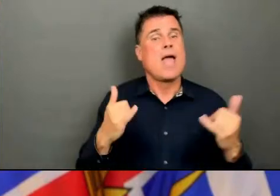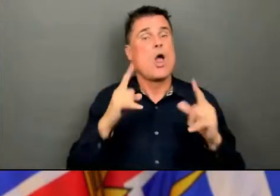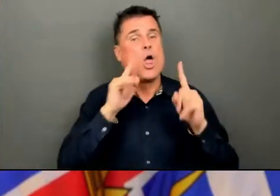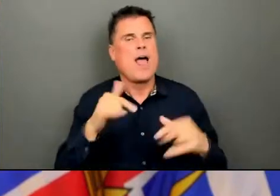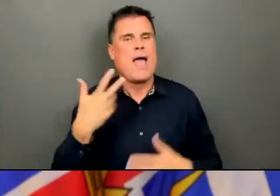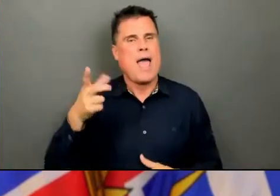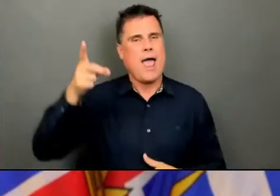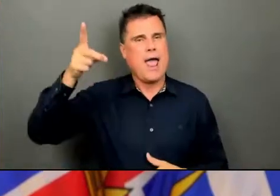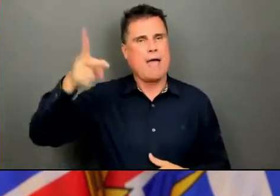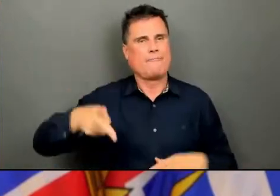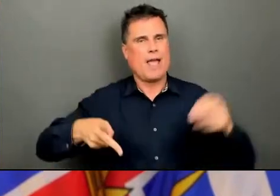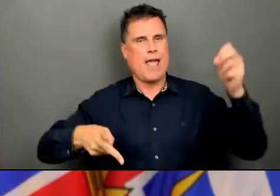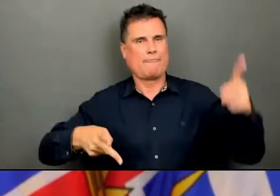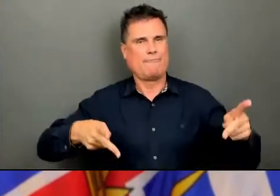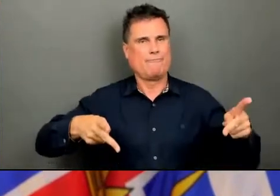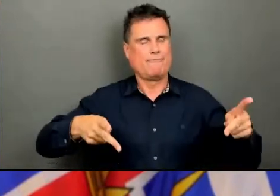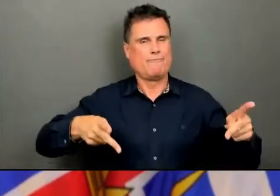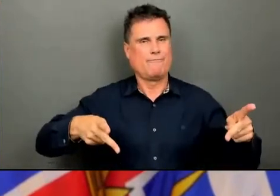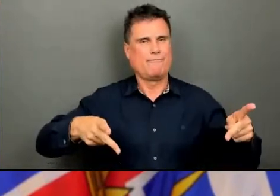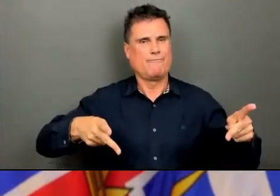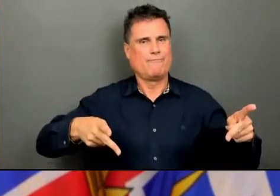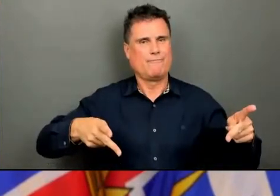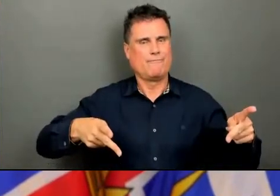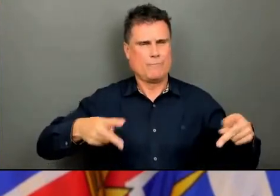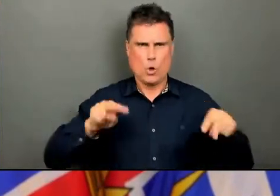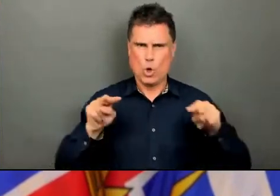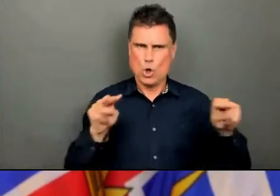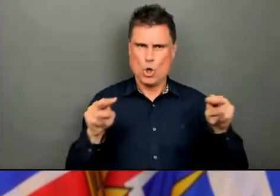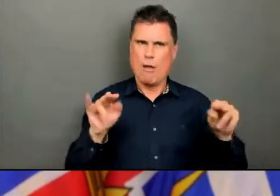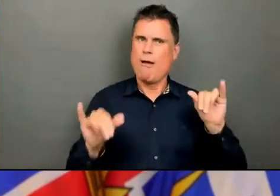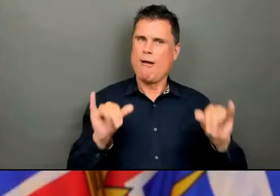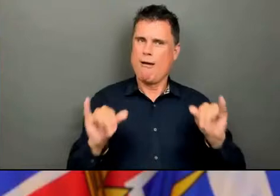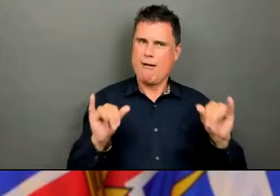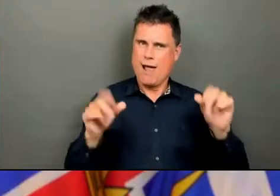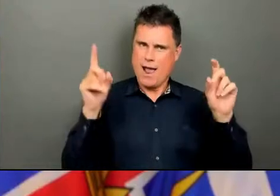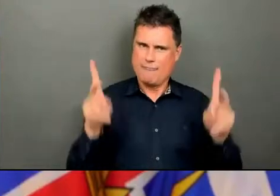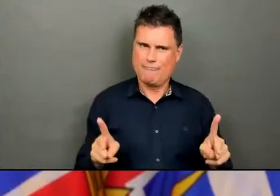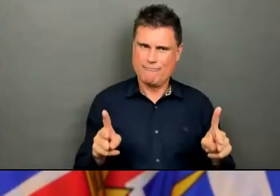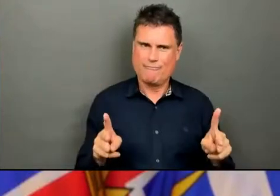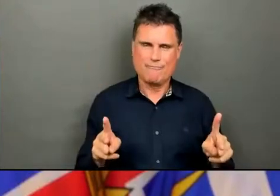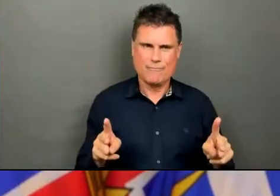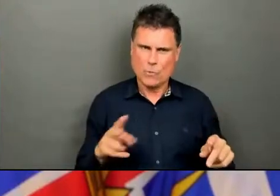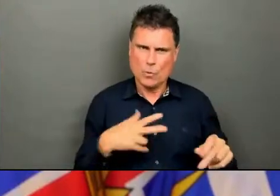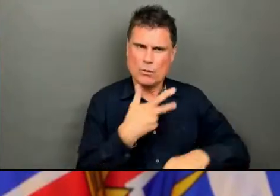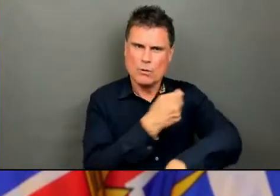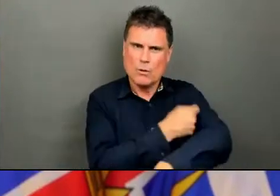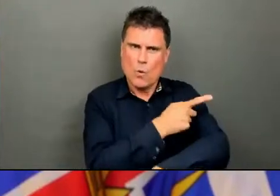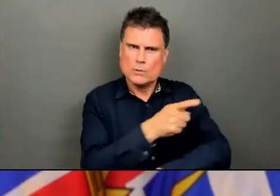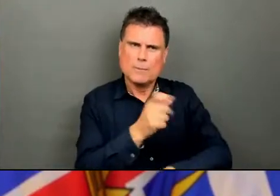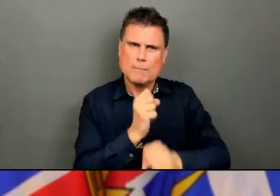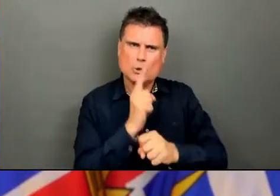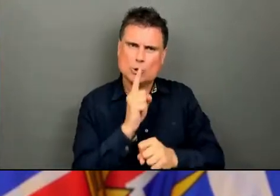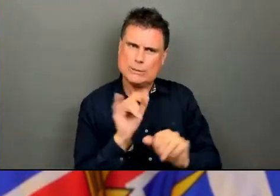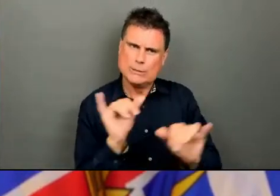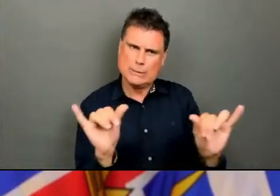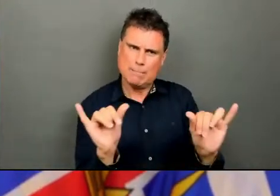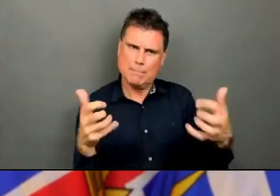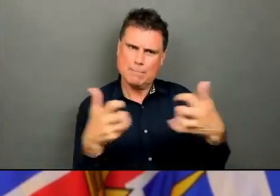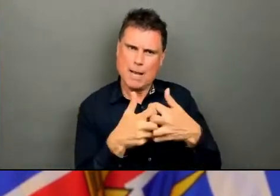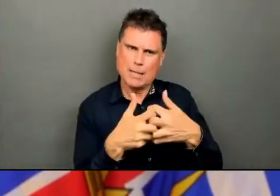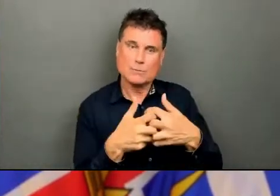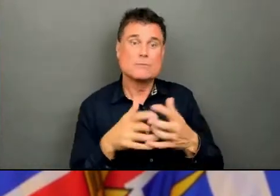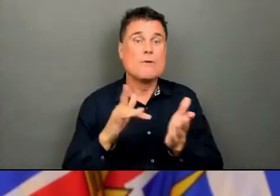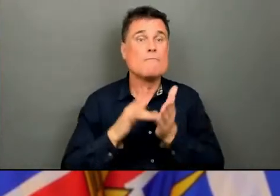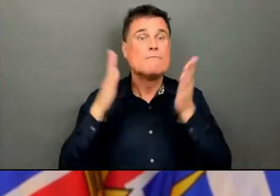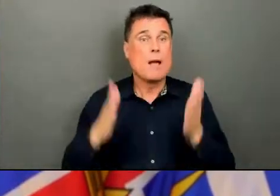are titrating the vaccine that we're bringing in to make sure that we can meet the needs. And I know pharmacists are reaching out to people, and we've sent